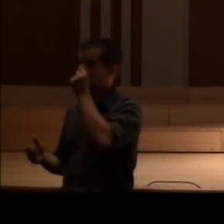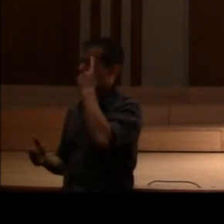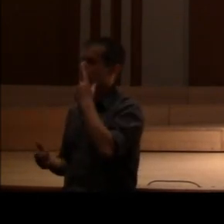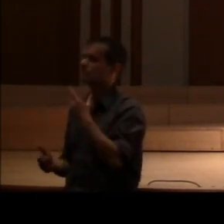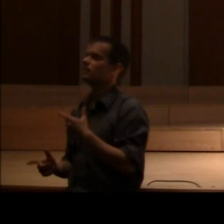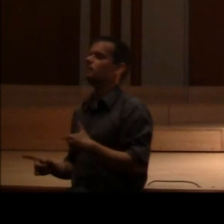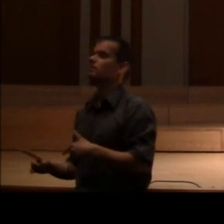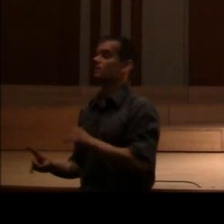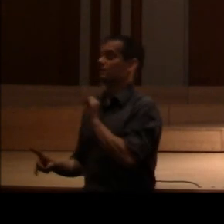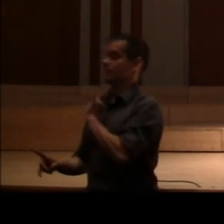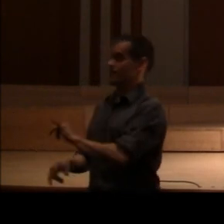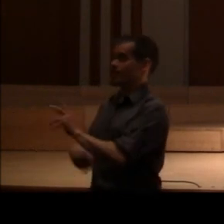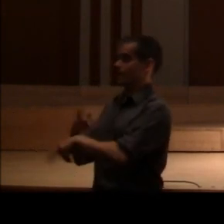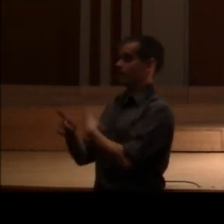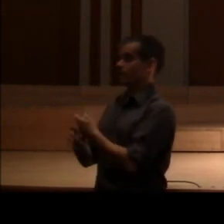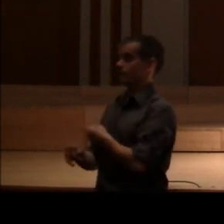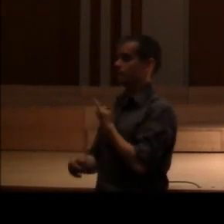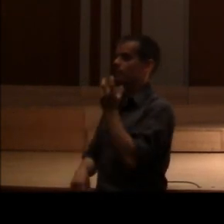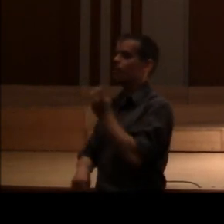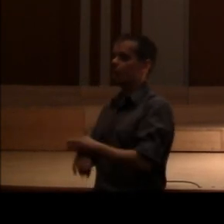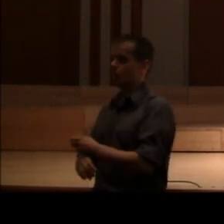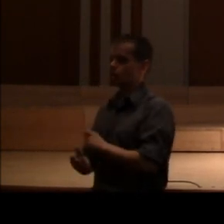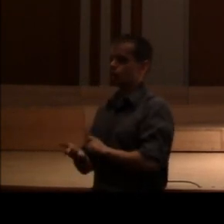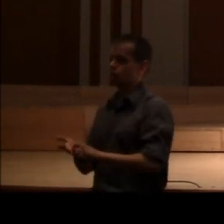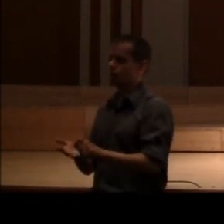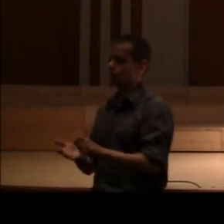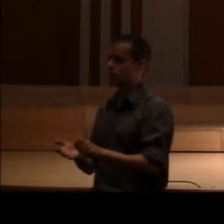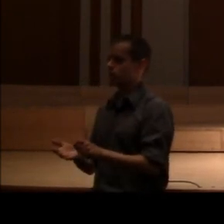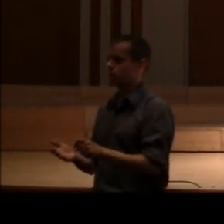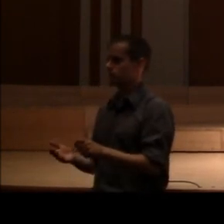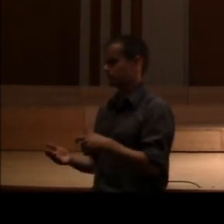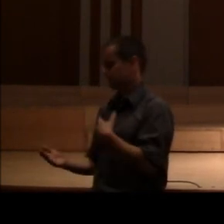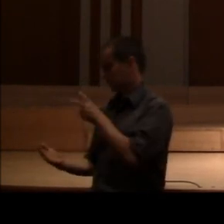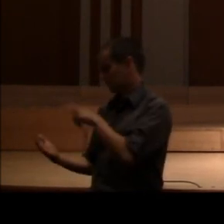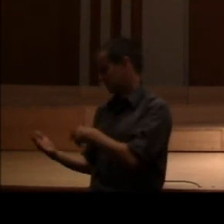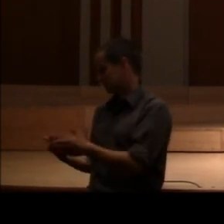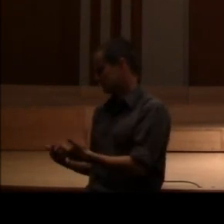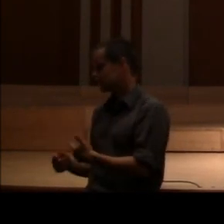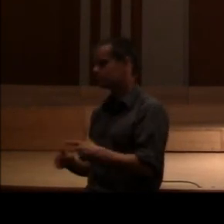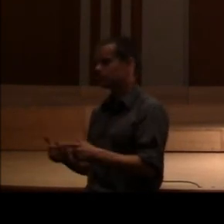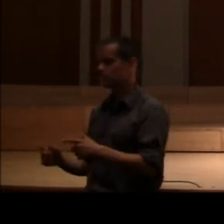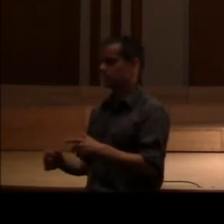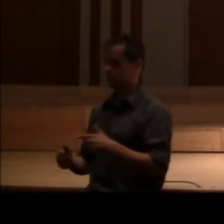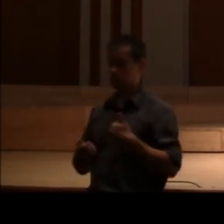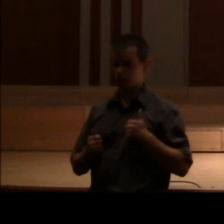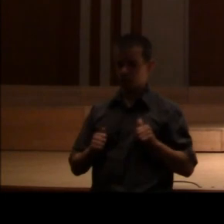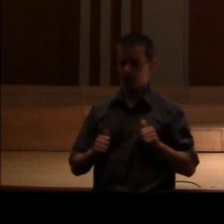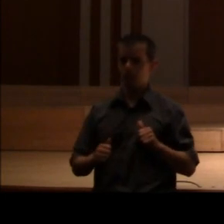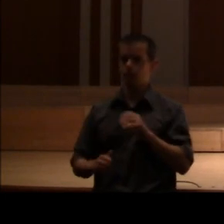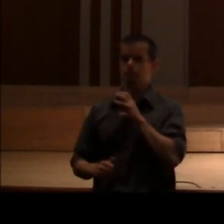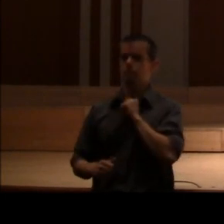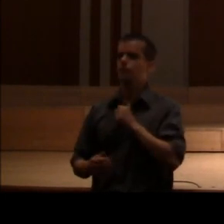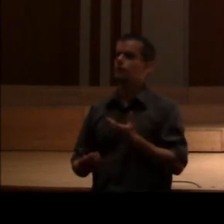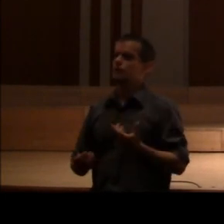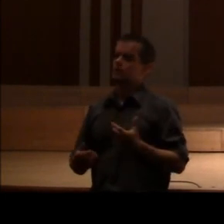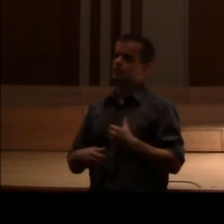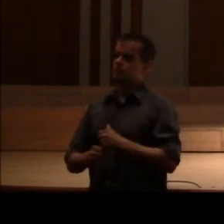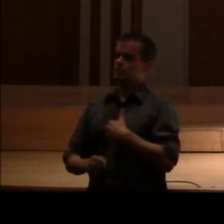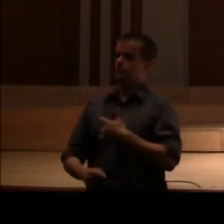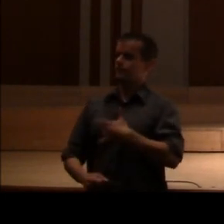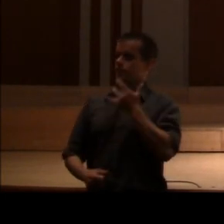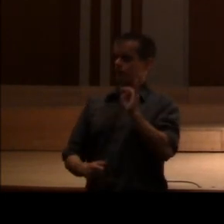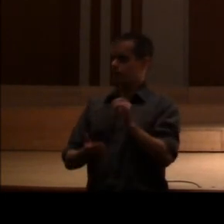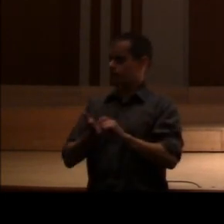tough to write a poem like that, which might come across as easy. It gave me the chance to really feel like a writer, have ownership over that, and I